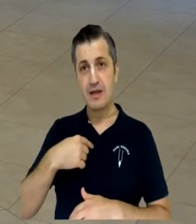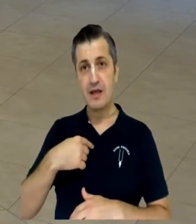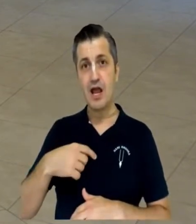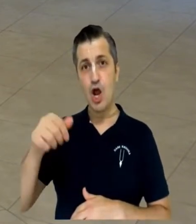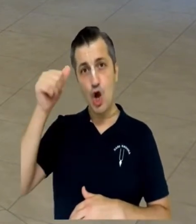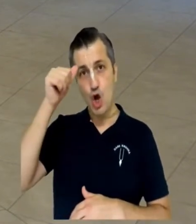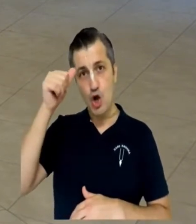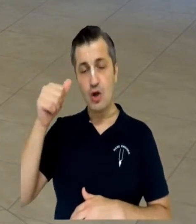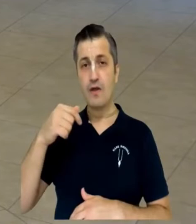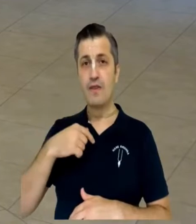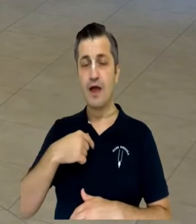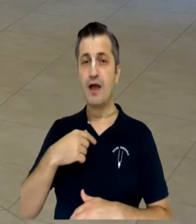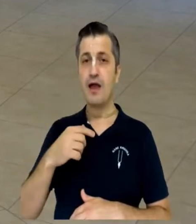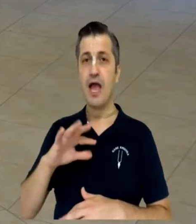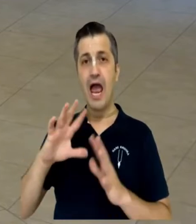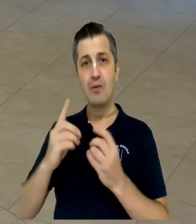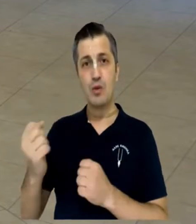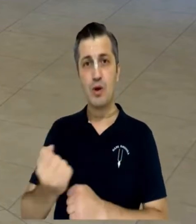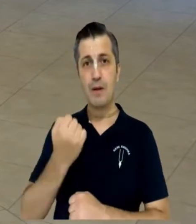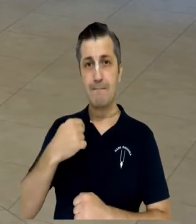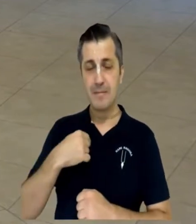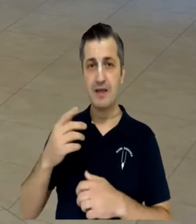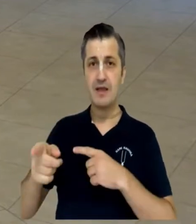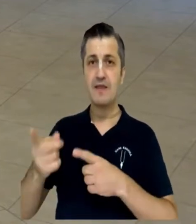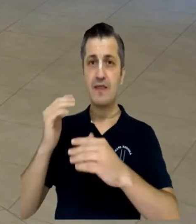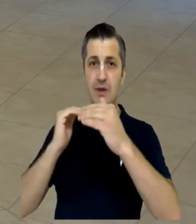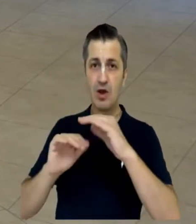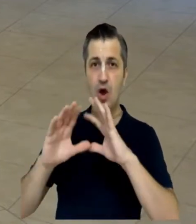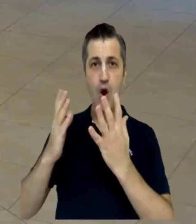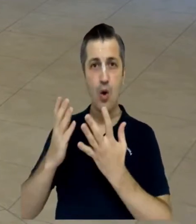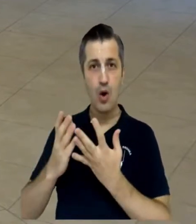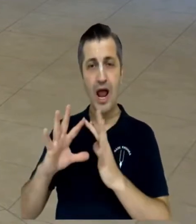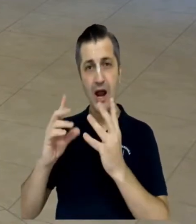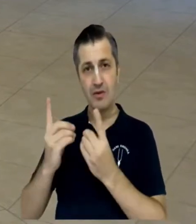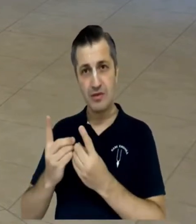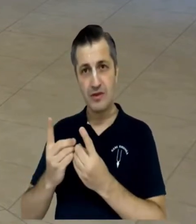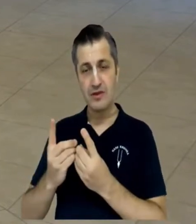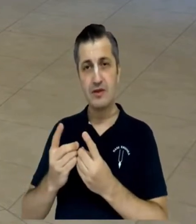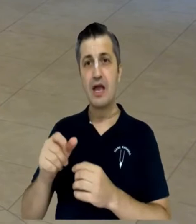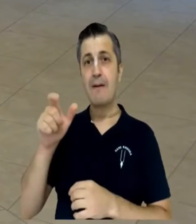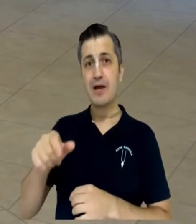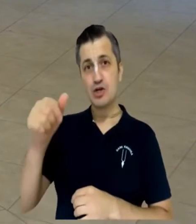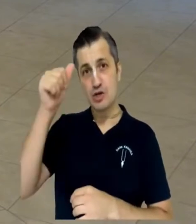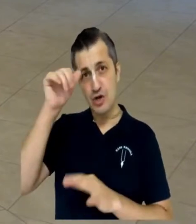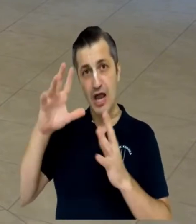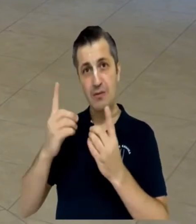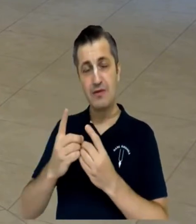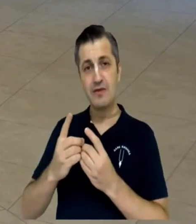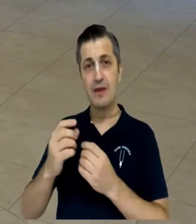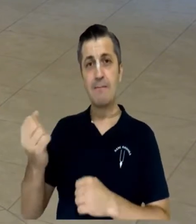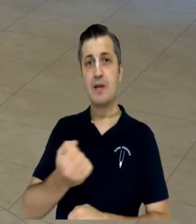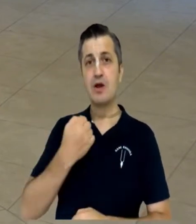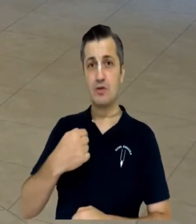benefactor and well-wisher of all living entities, attains peace from the pangs of material miseries. So I would like to emphasize the last